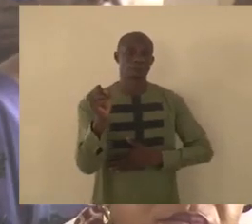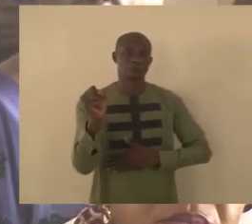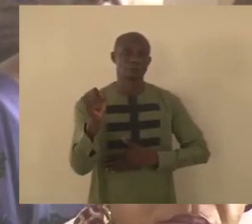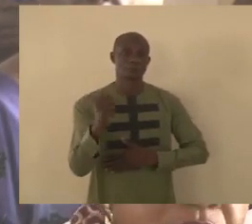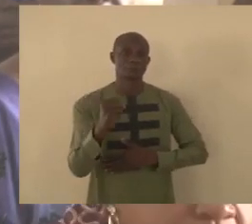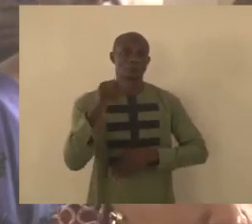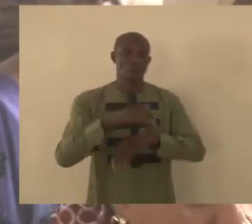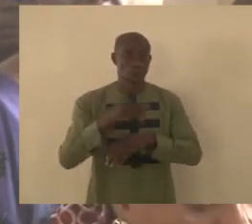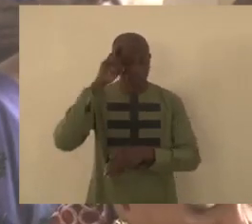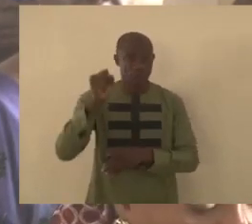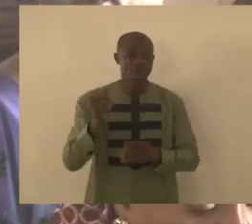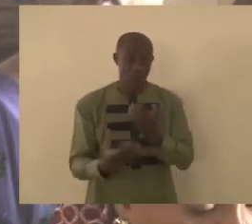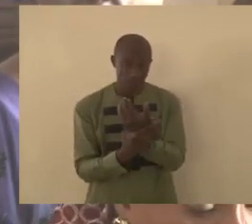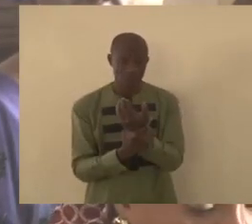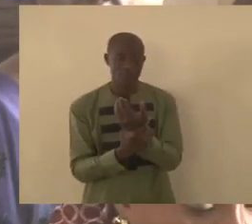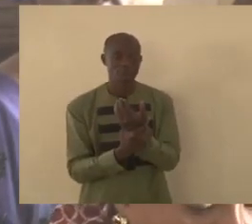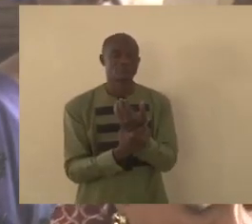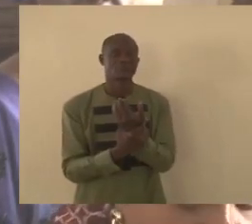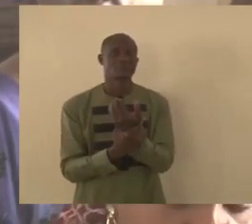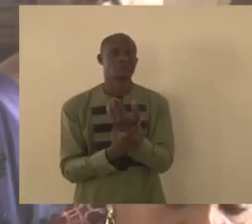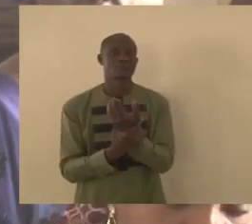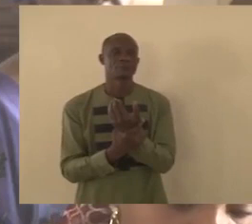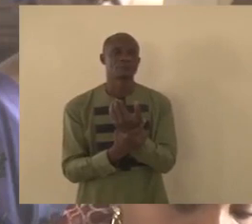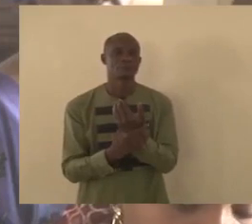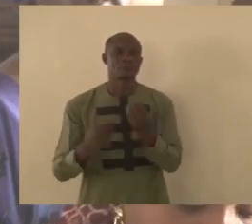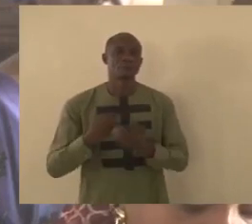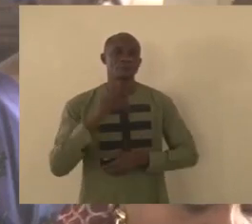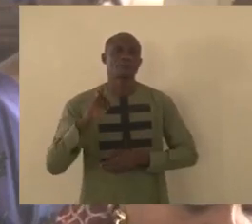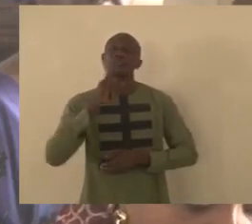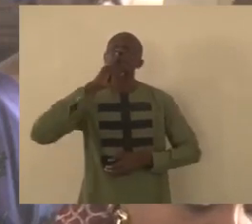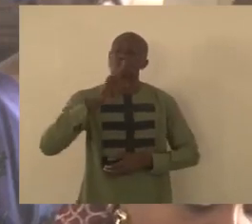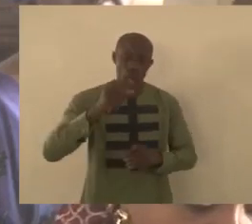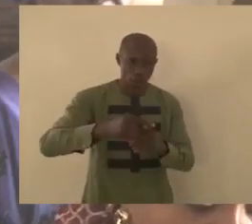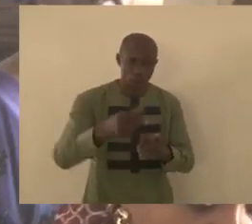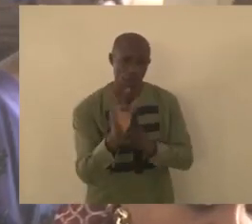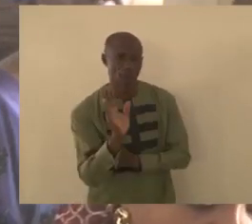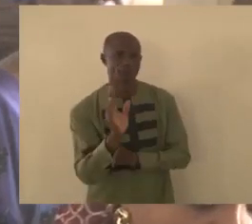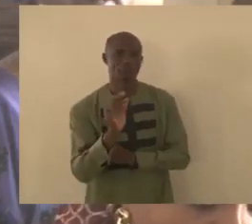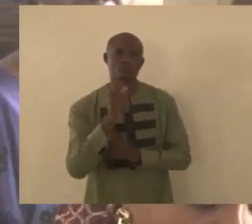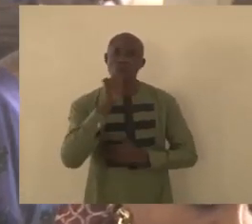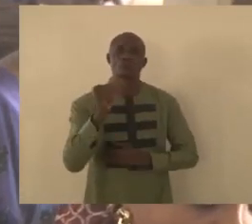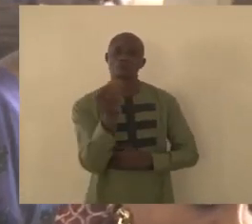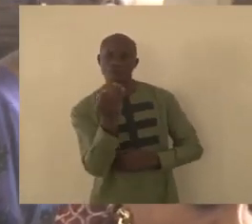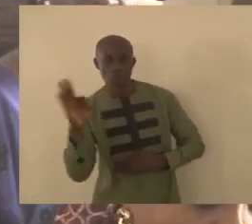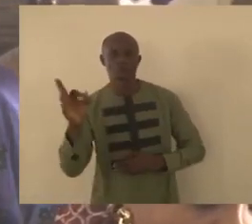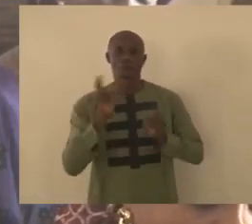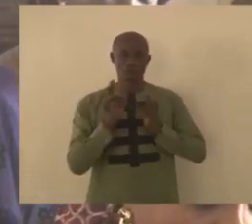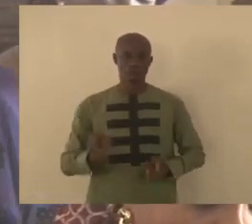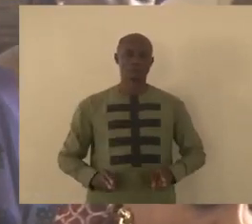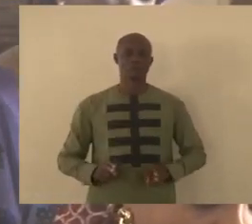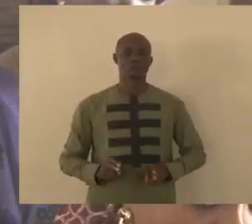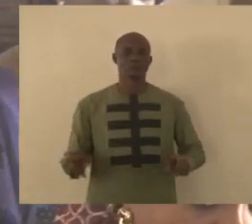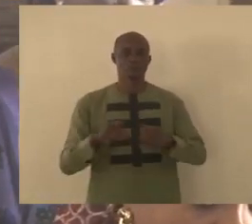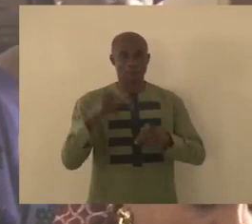always that understand, care to the true word of God, not the word of St. Paul.